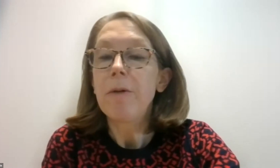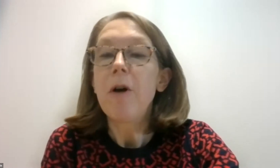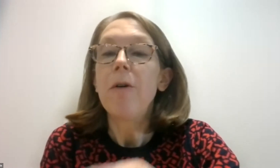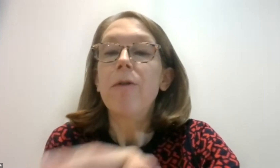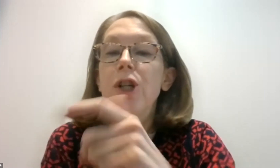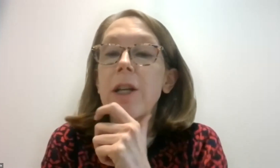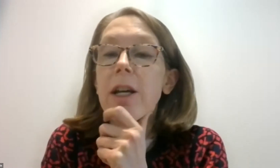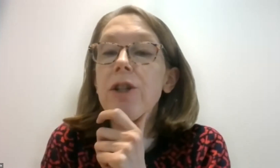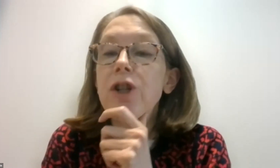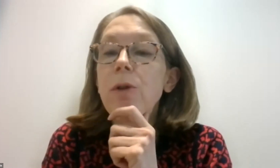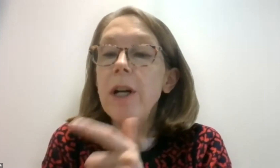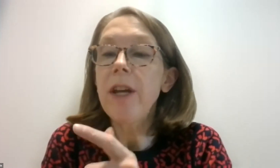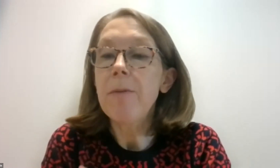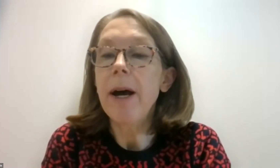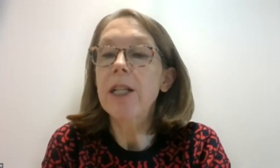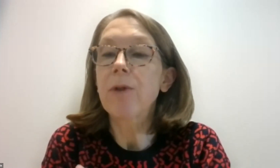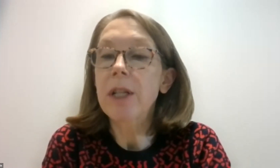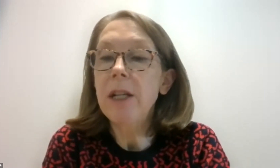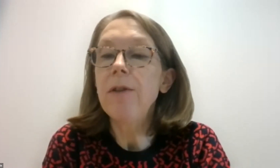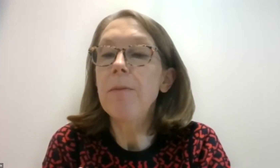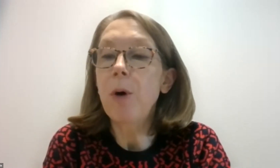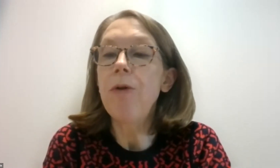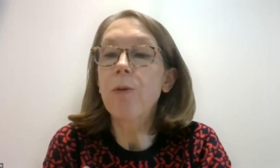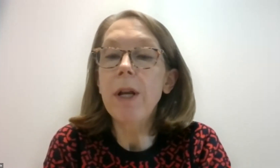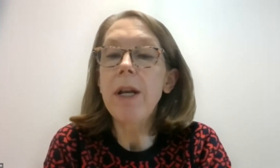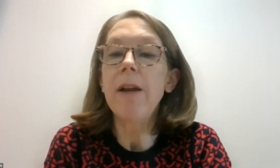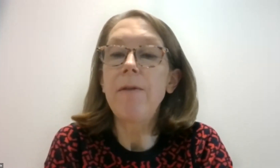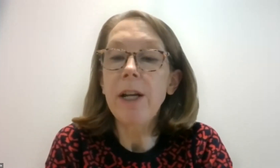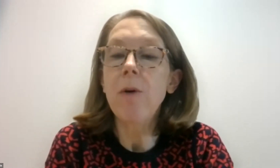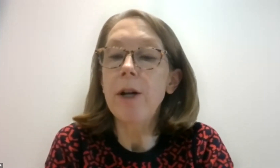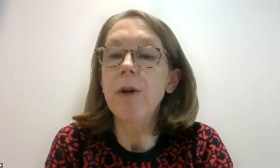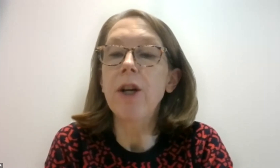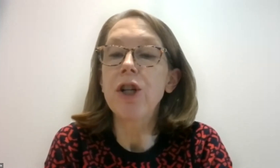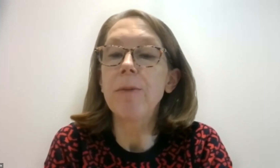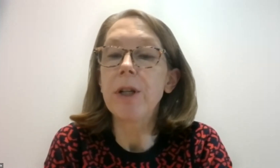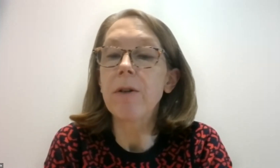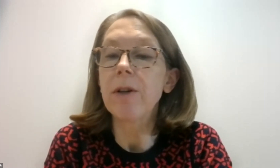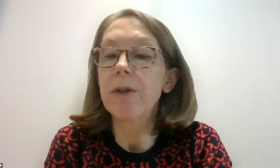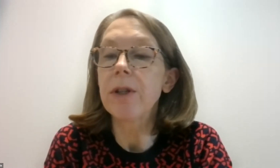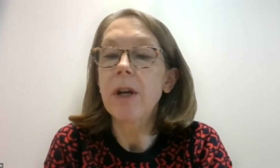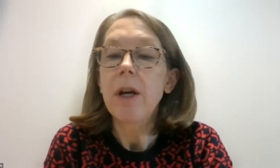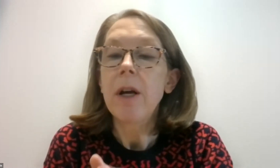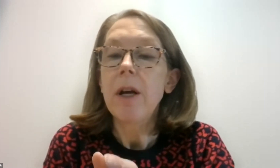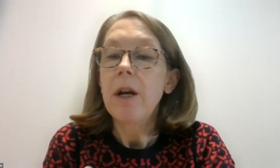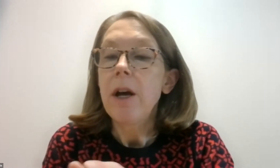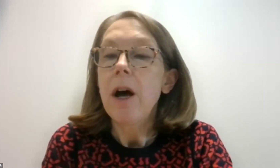from Shani Yin. Did you look at the impacts of receiving both the written and video educational